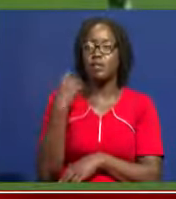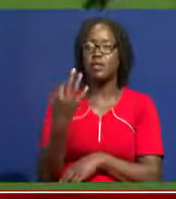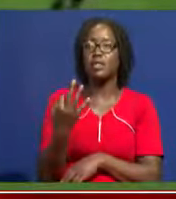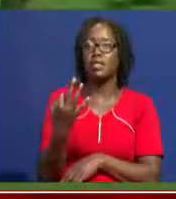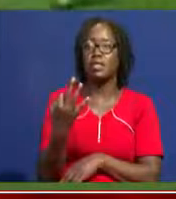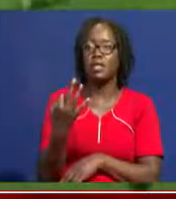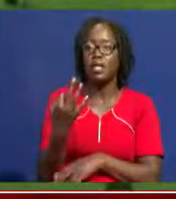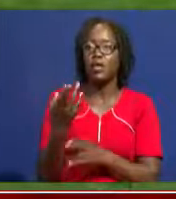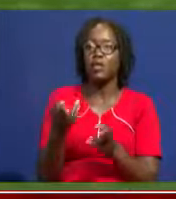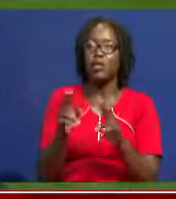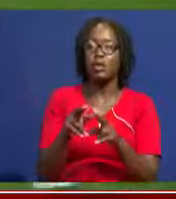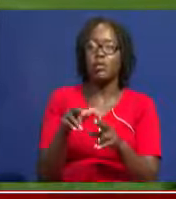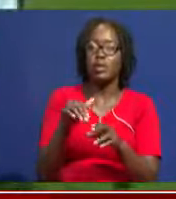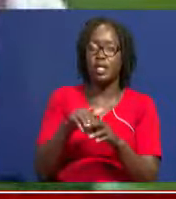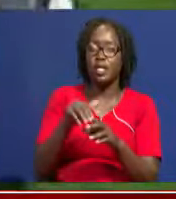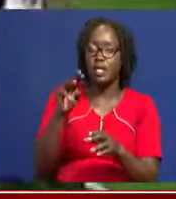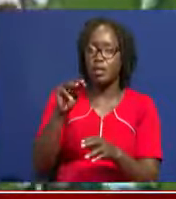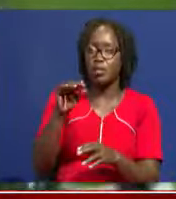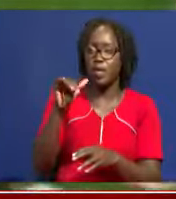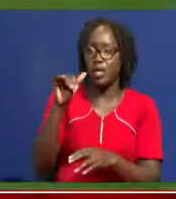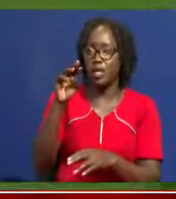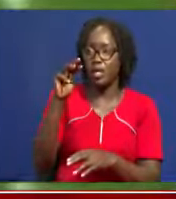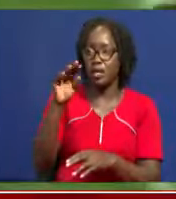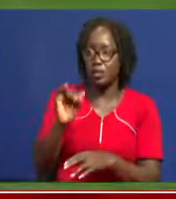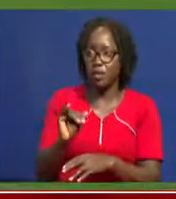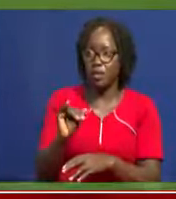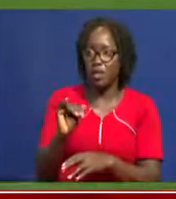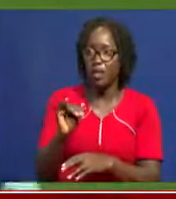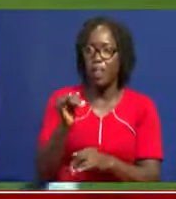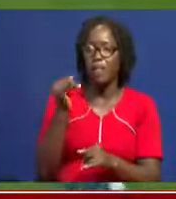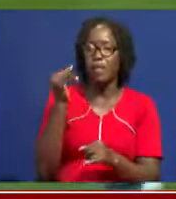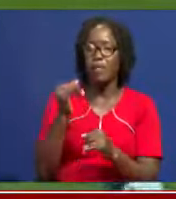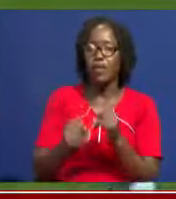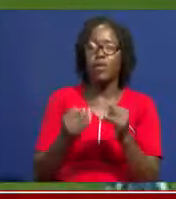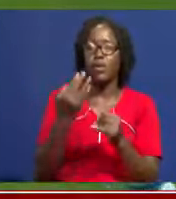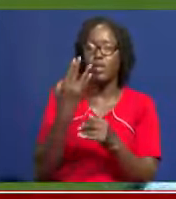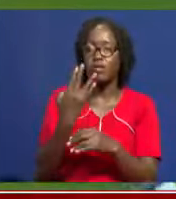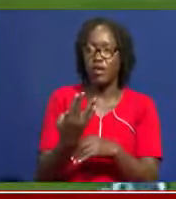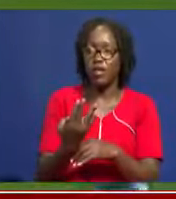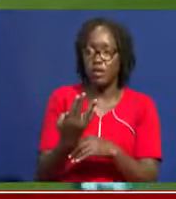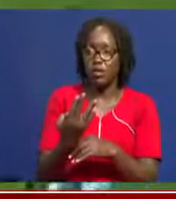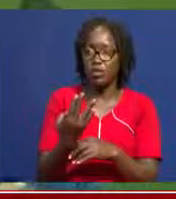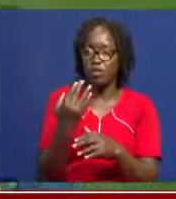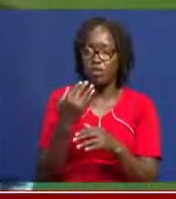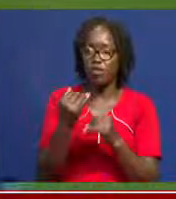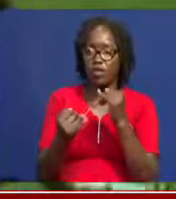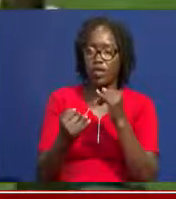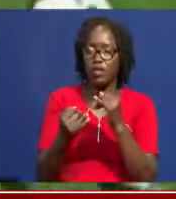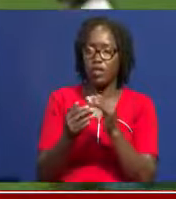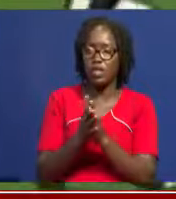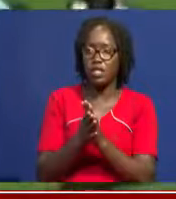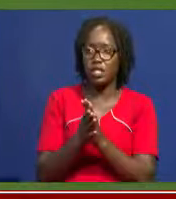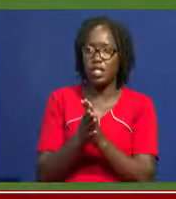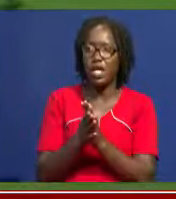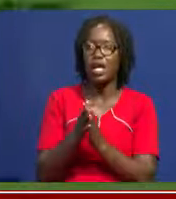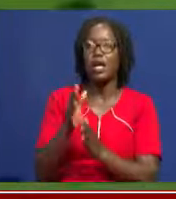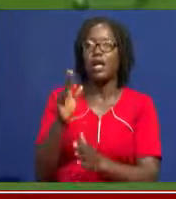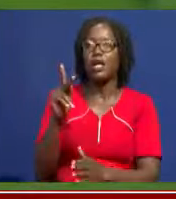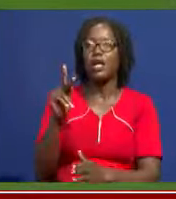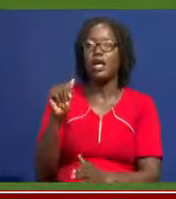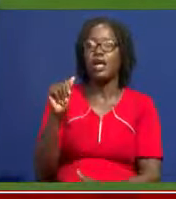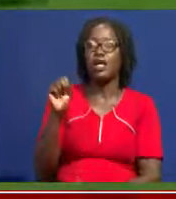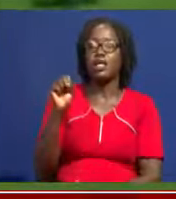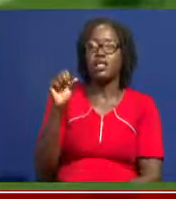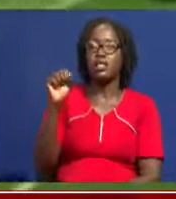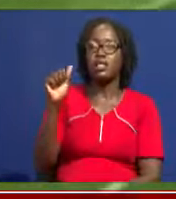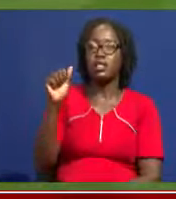match will take place in Miami. The quarterfinals onwards will be held in the United States cities, with Los Angeles, Kansas City,